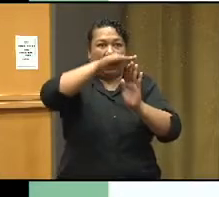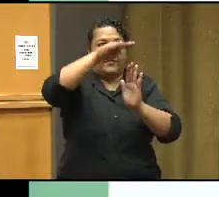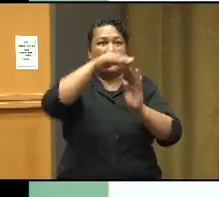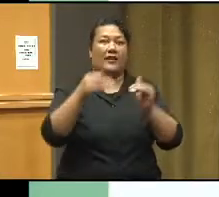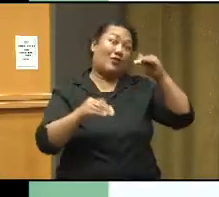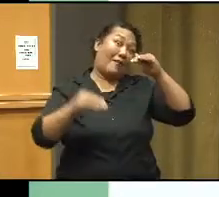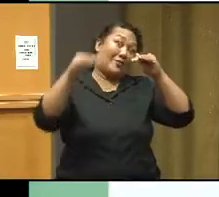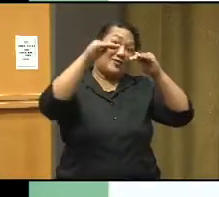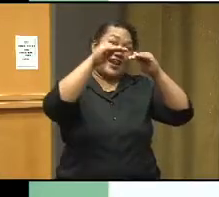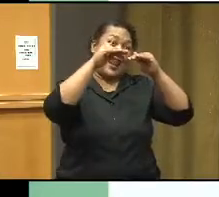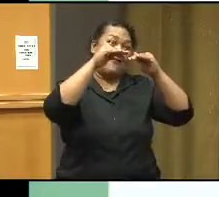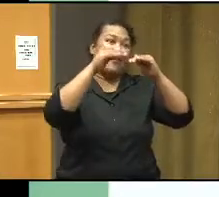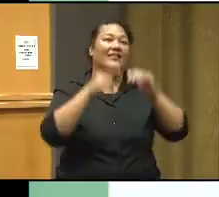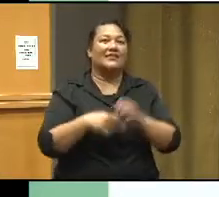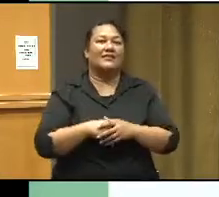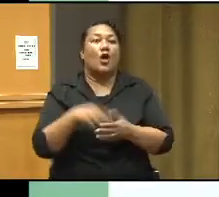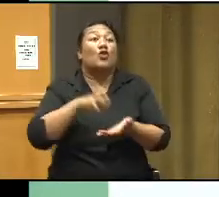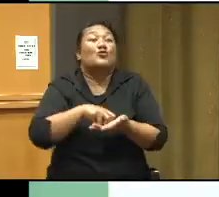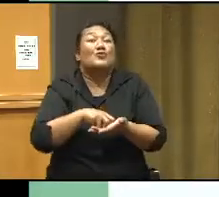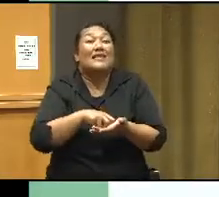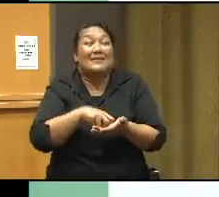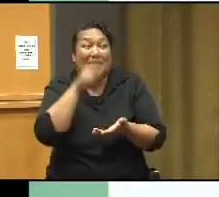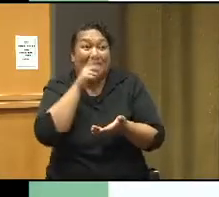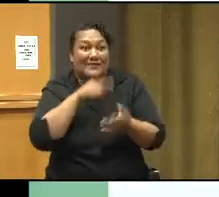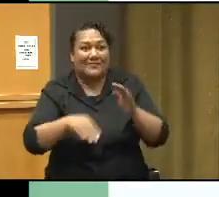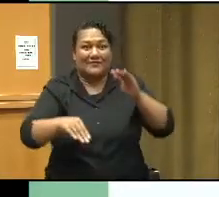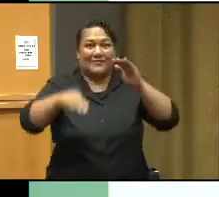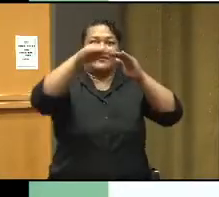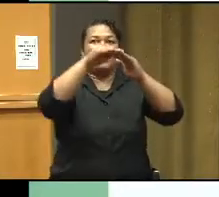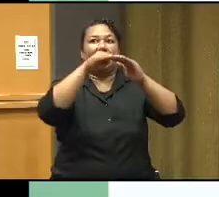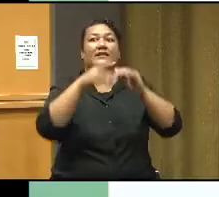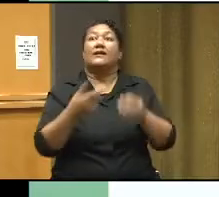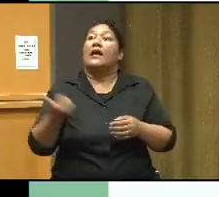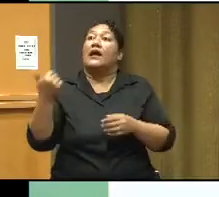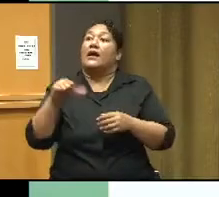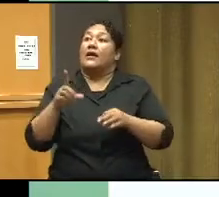by Biggs, and thank you. And if you have any questions, I'm willing to answer that.